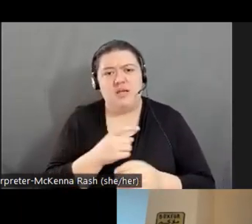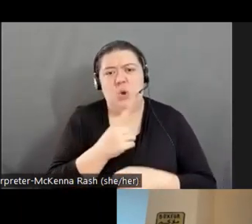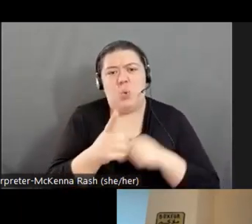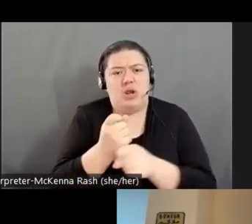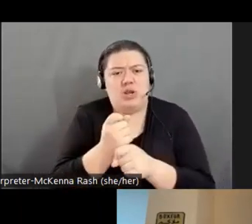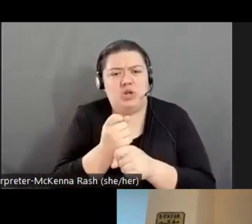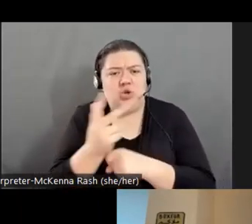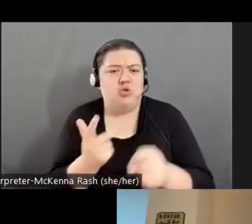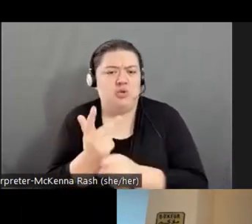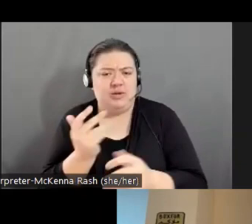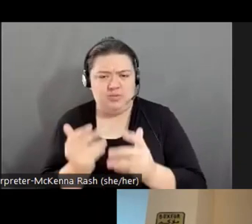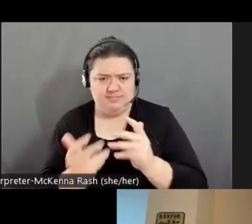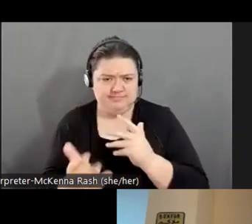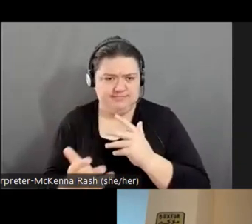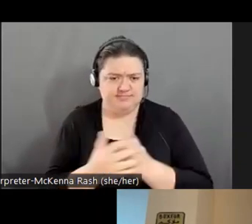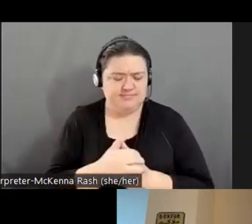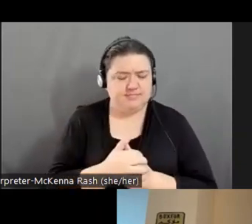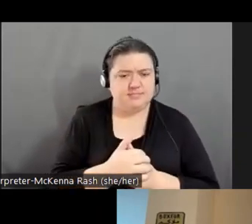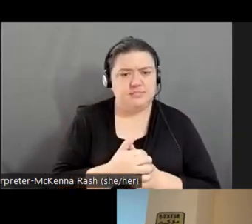course of 3 years.